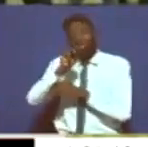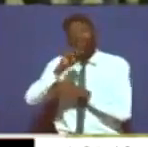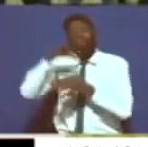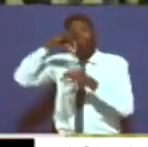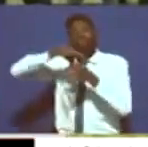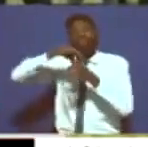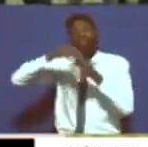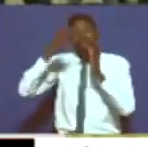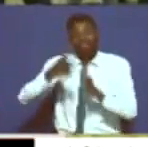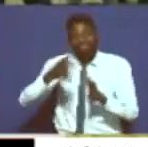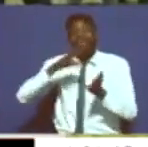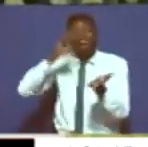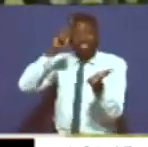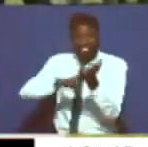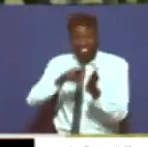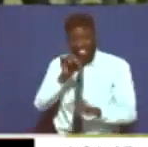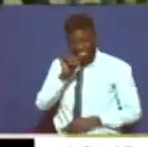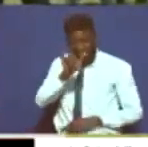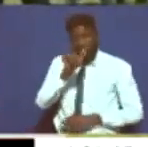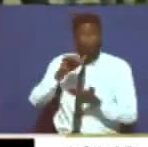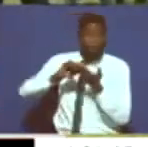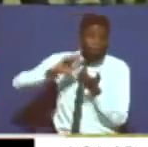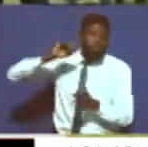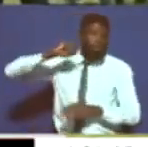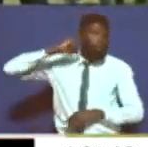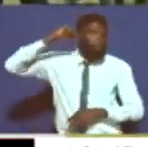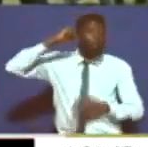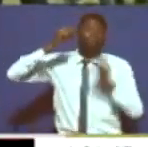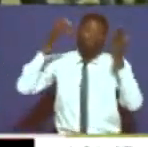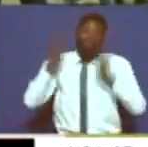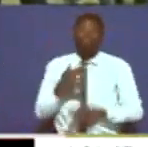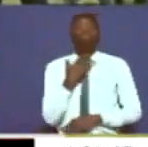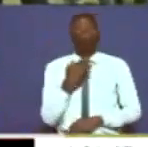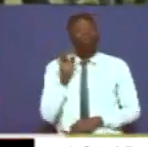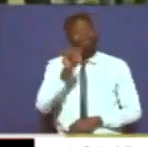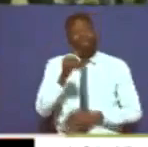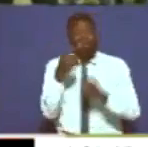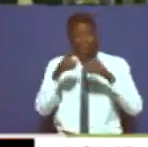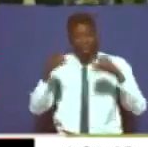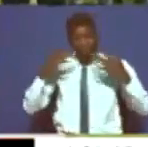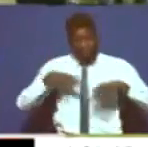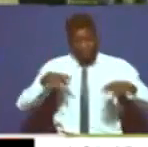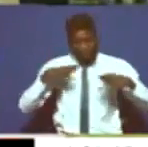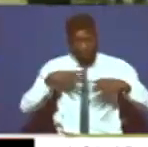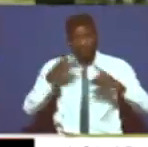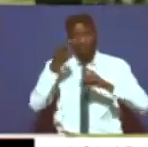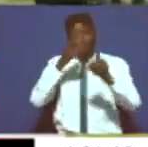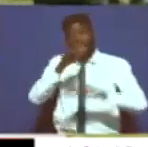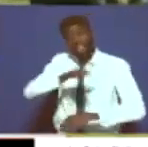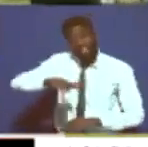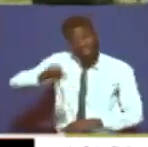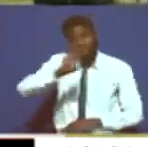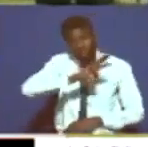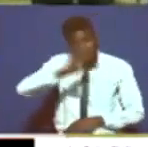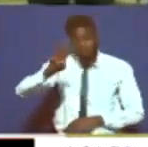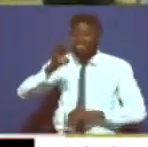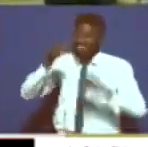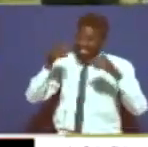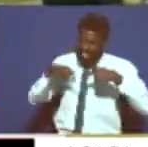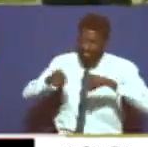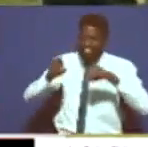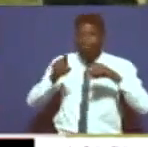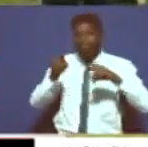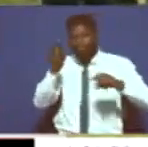that is of keen interest for politicians. But of course, locals from this part of the world will be keenly following what is